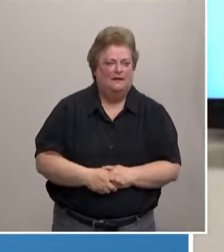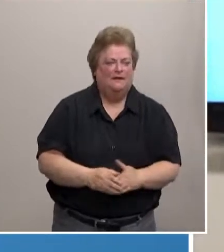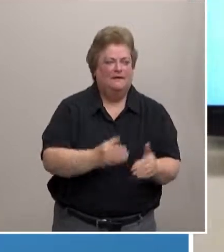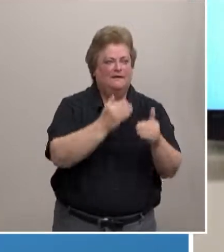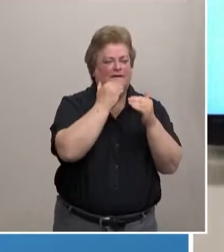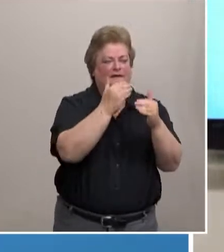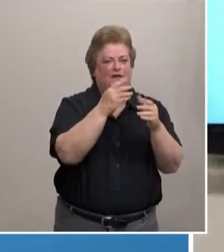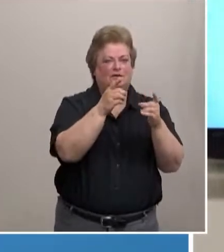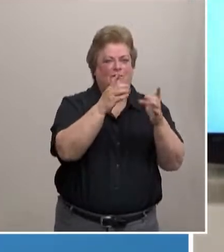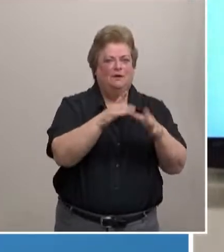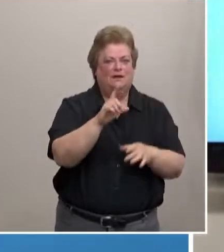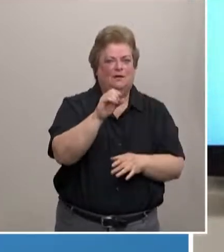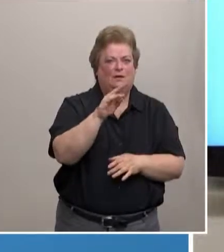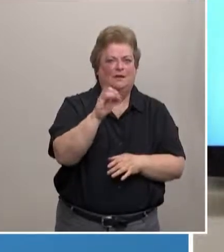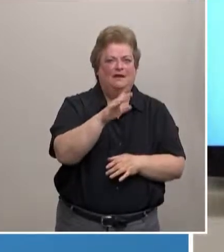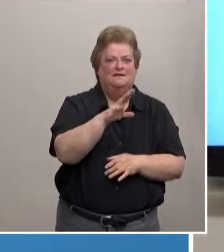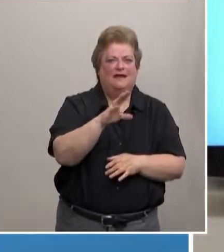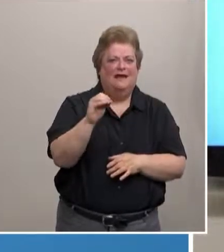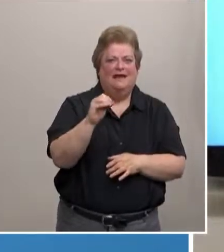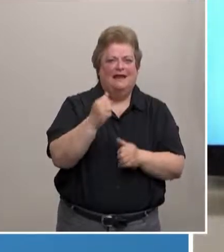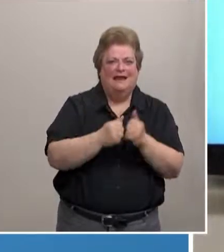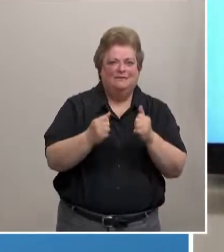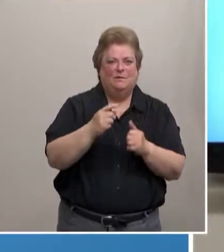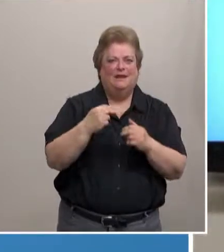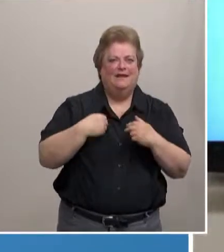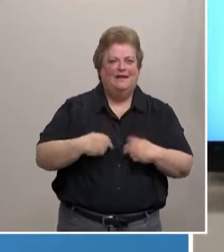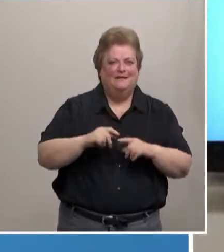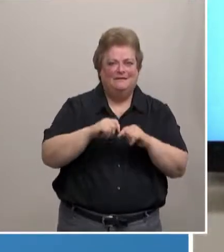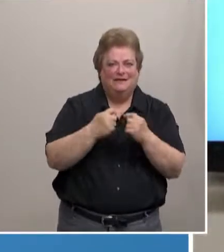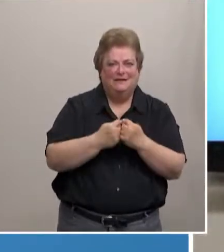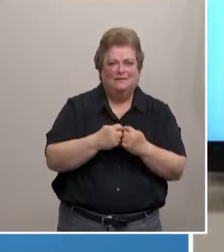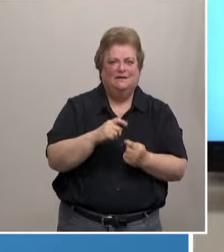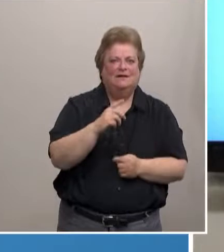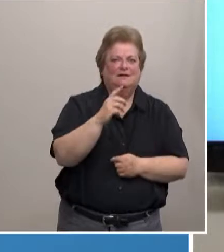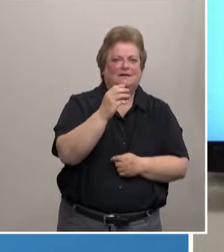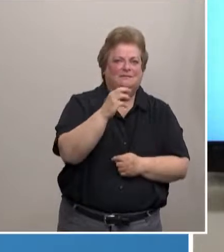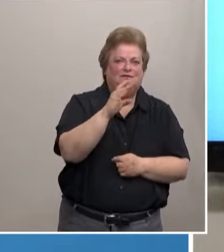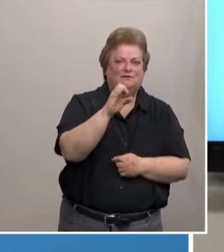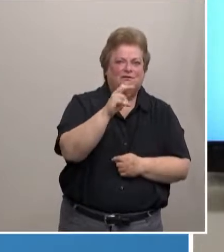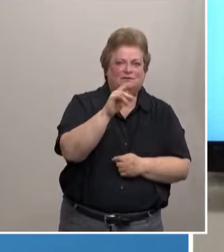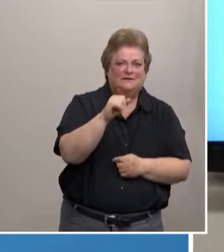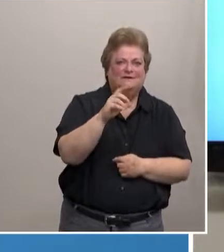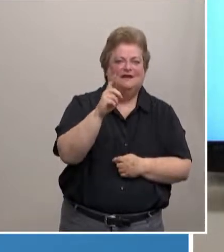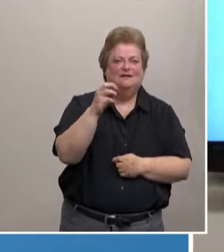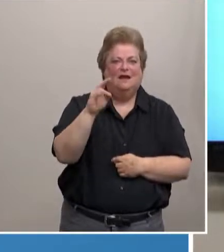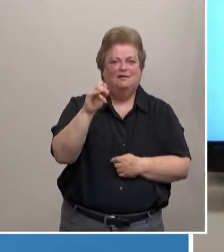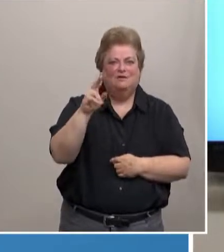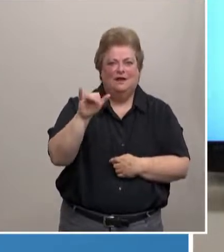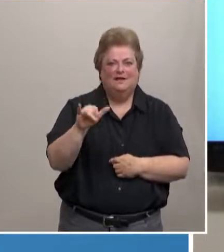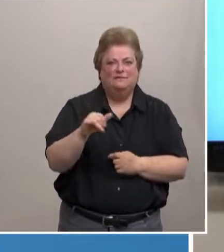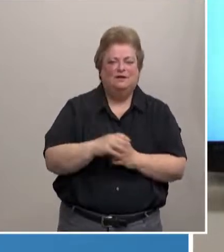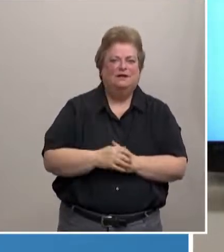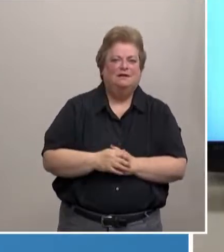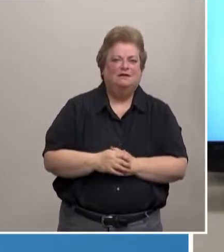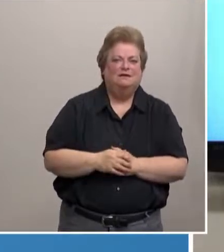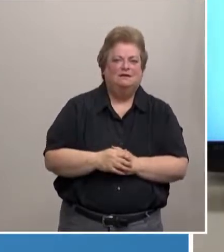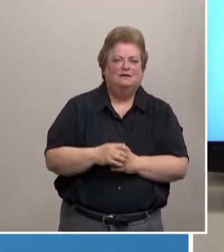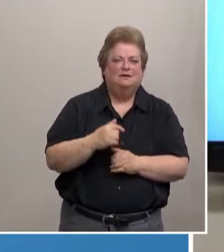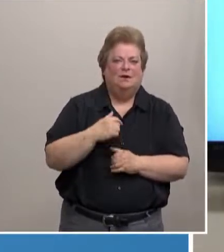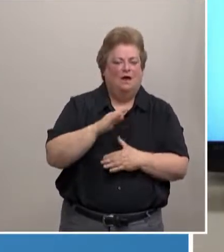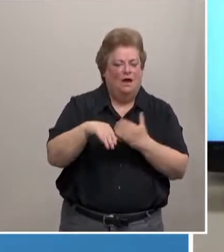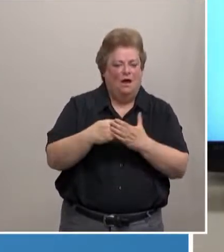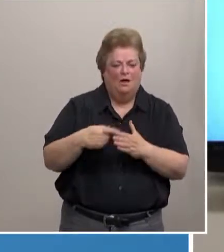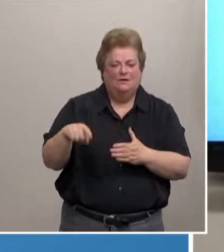Thank you, Director Lopez, and everyone at the health team. And thank you to Mr. Christie. Thank you to Dr. Avery and the Lancaster County Medical Society. All of